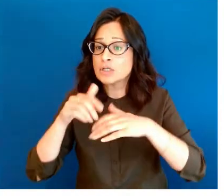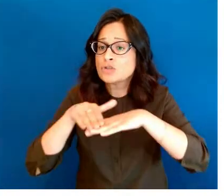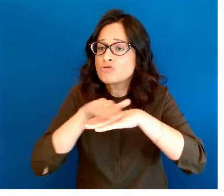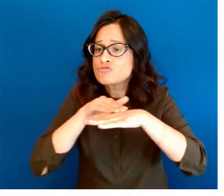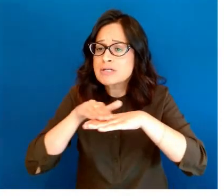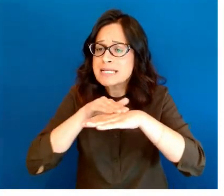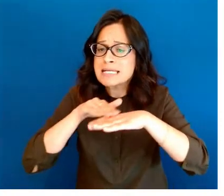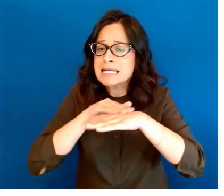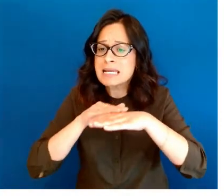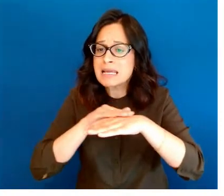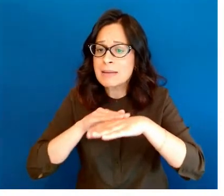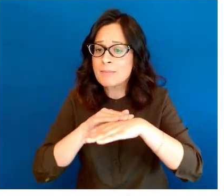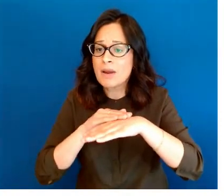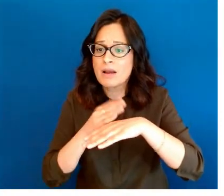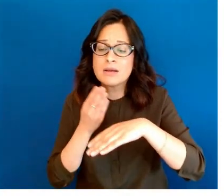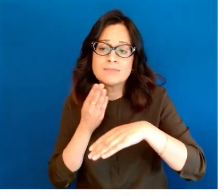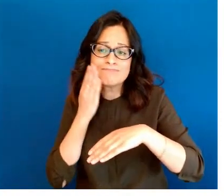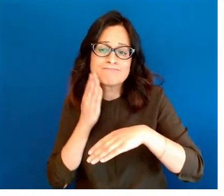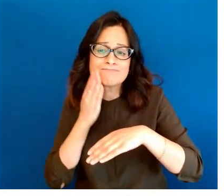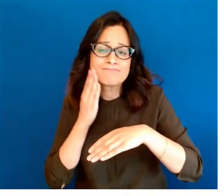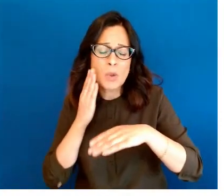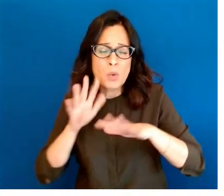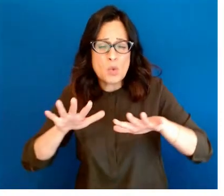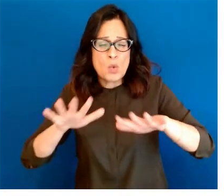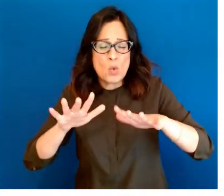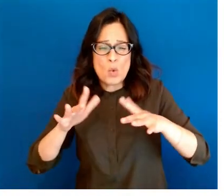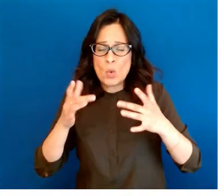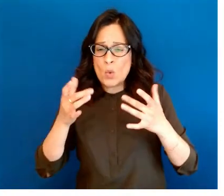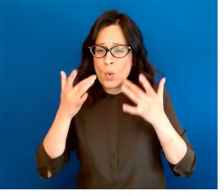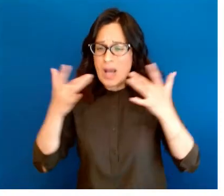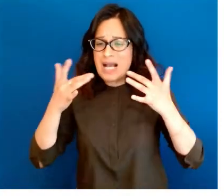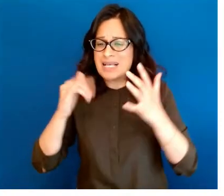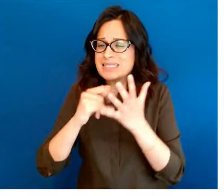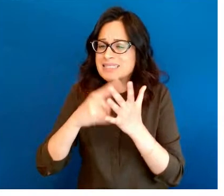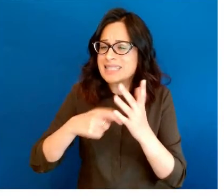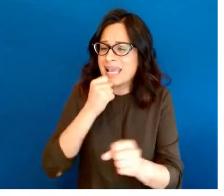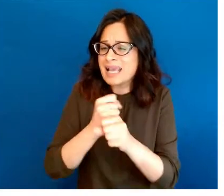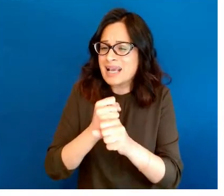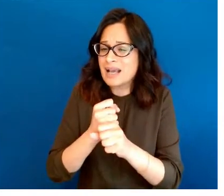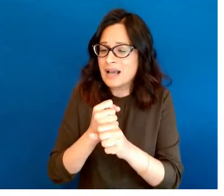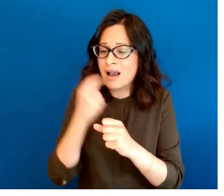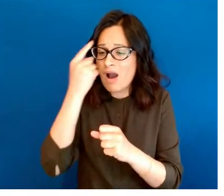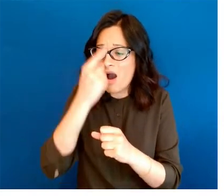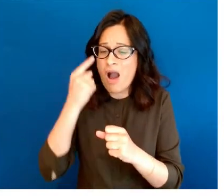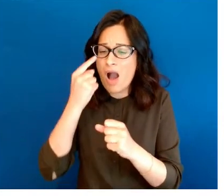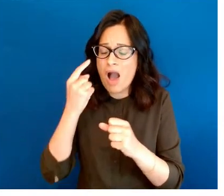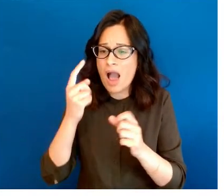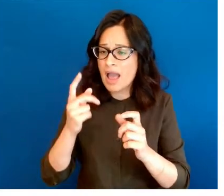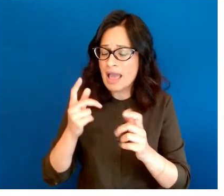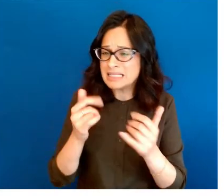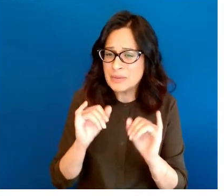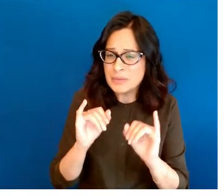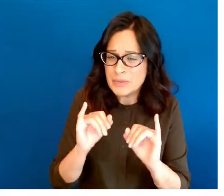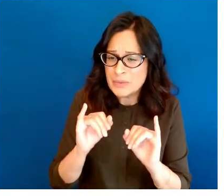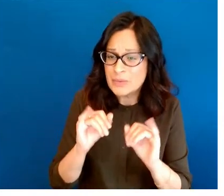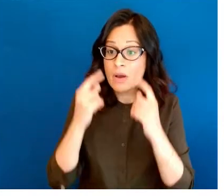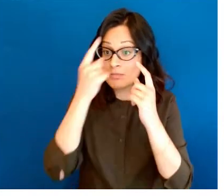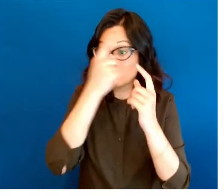lots of preservatives stings around the eyes, but the rest of the skin is okay. And that's because